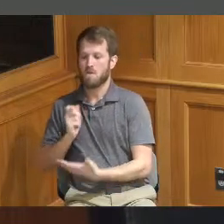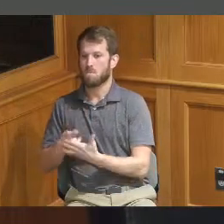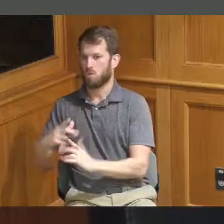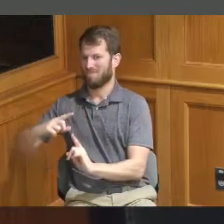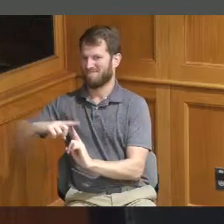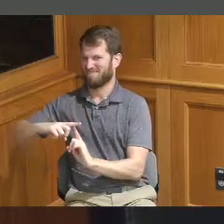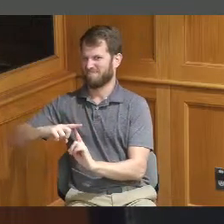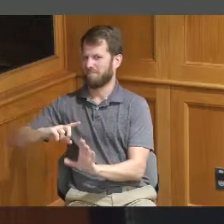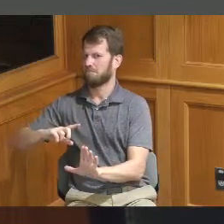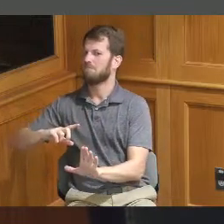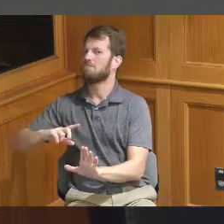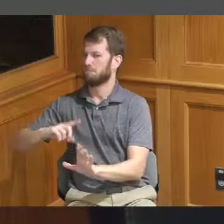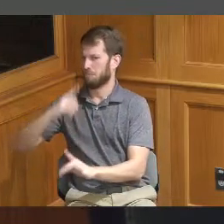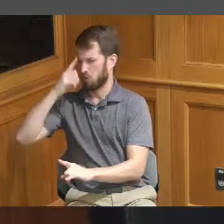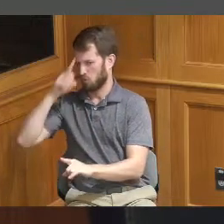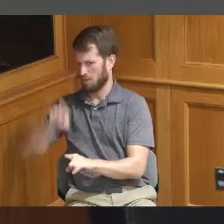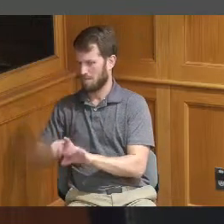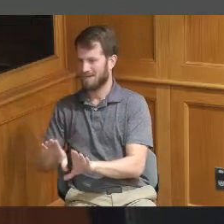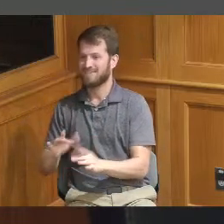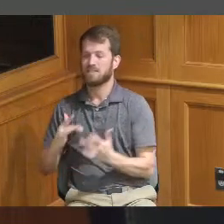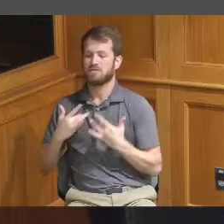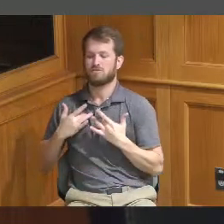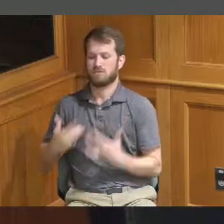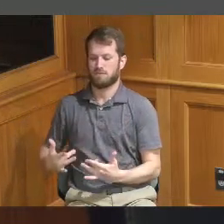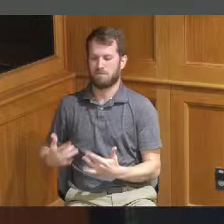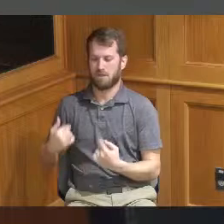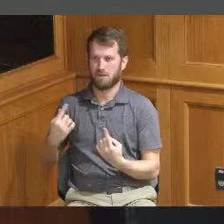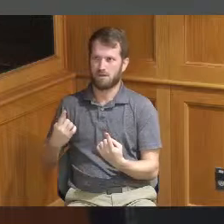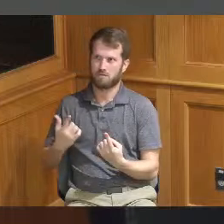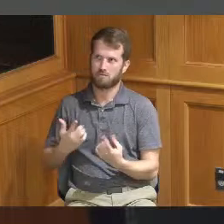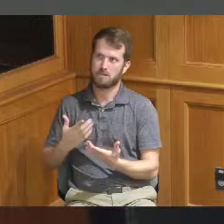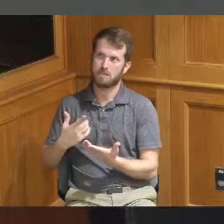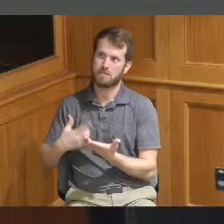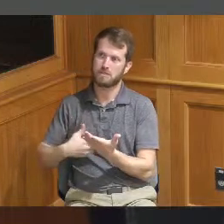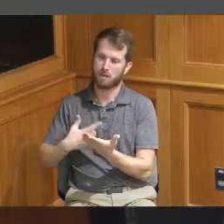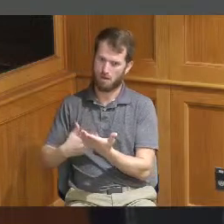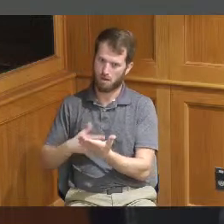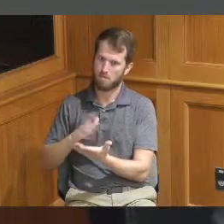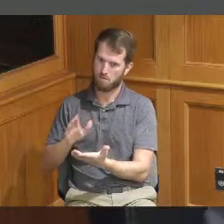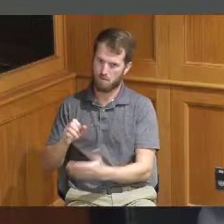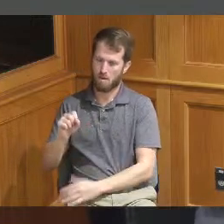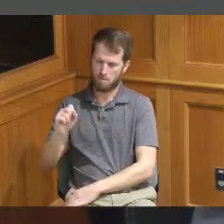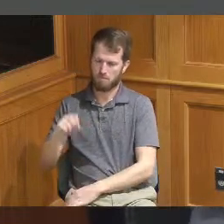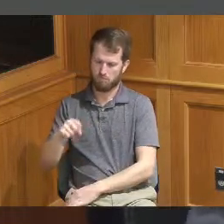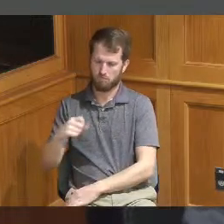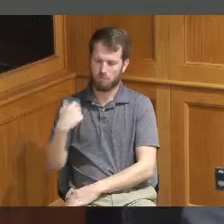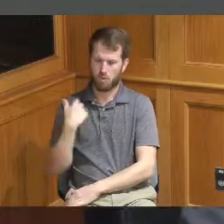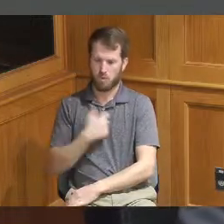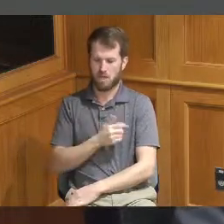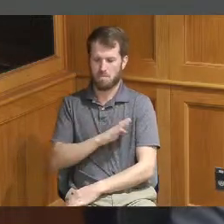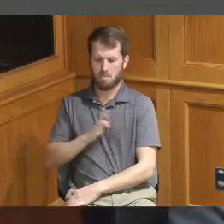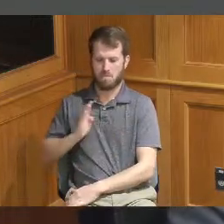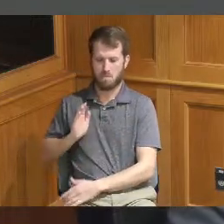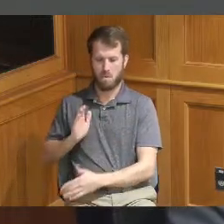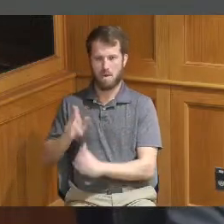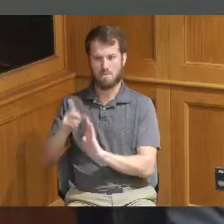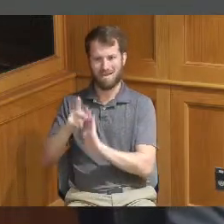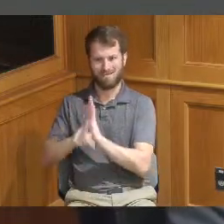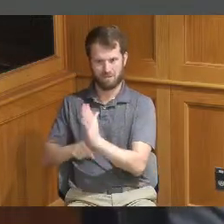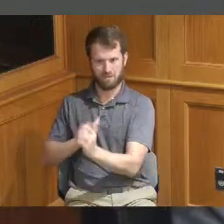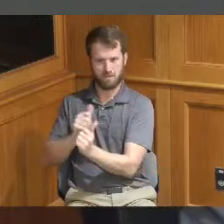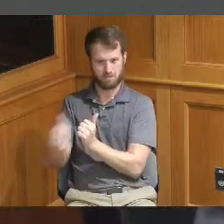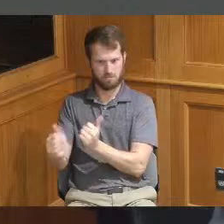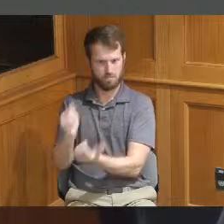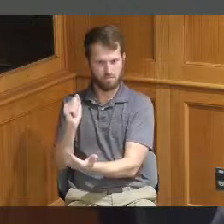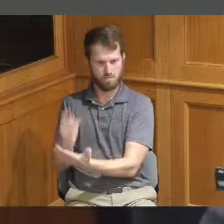agreement. We traditionally do, on some occasions we do, as the board passes policy for